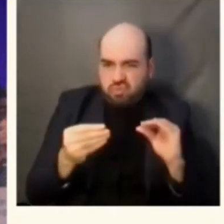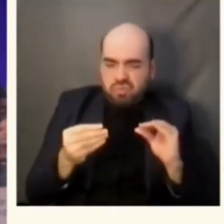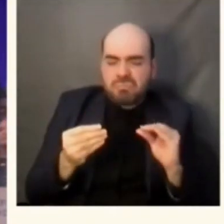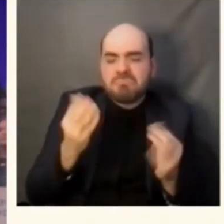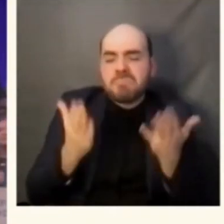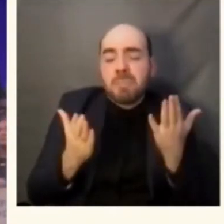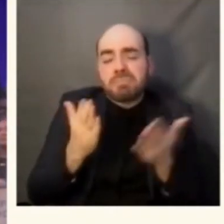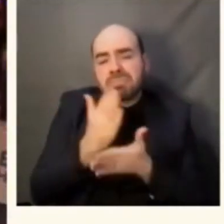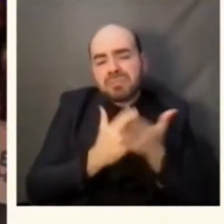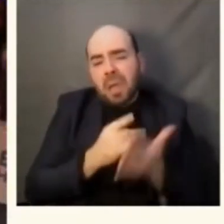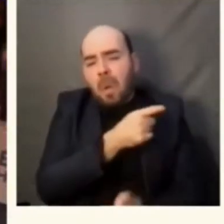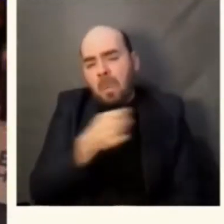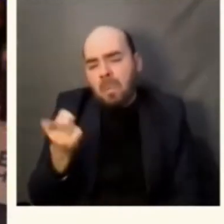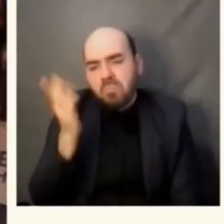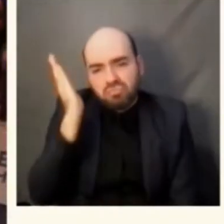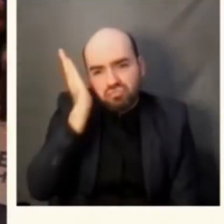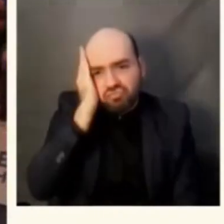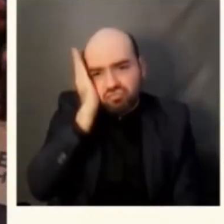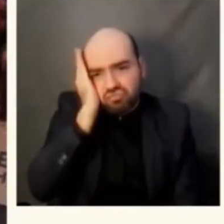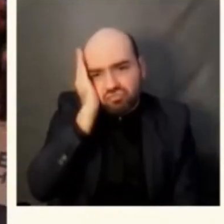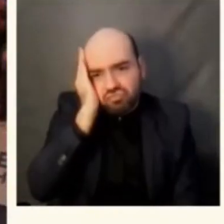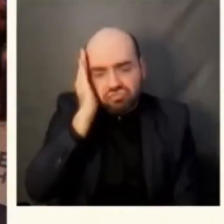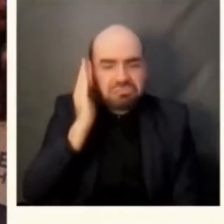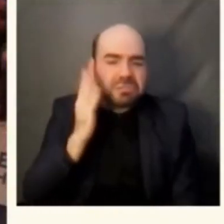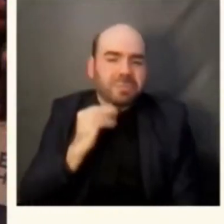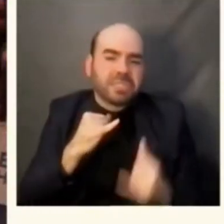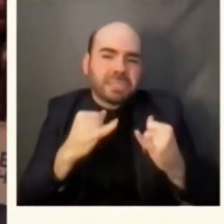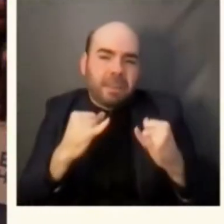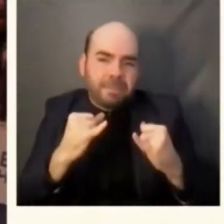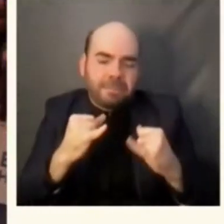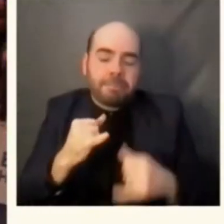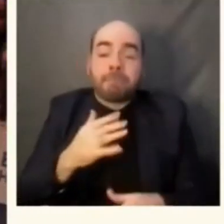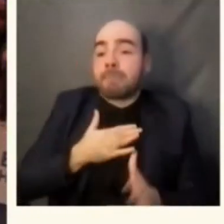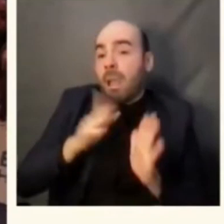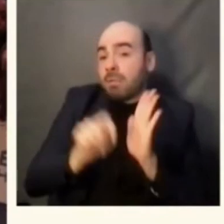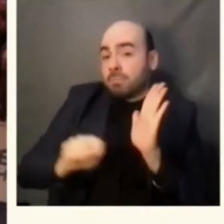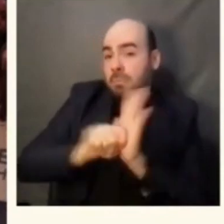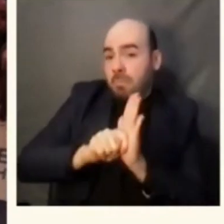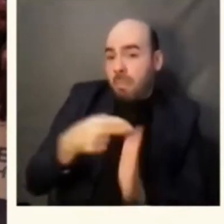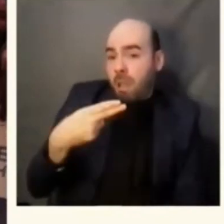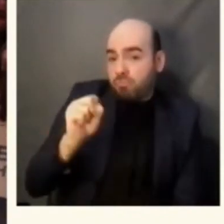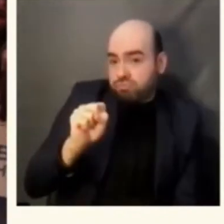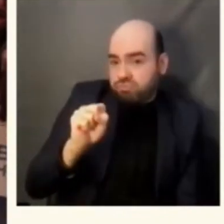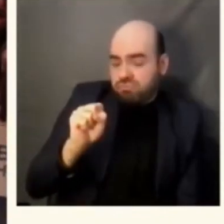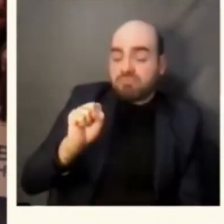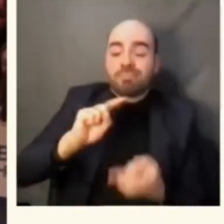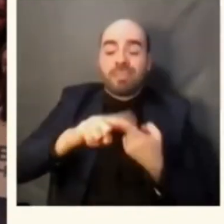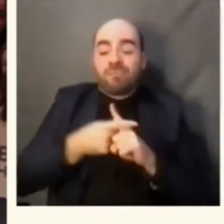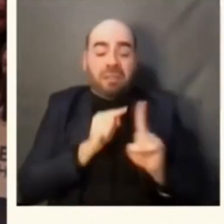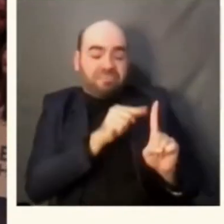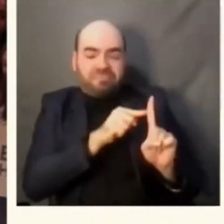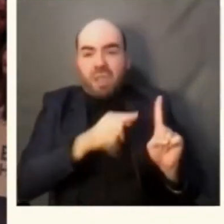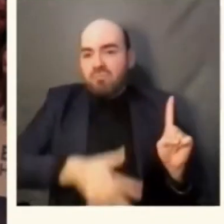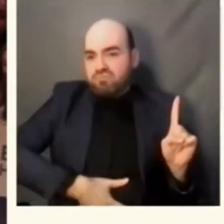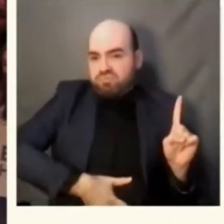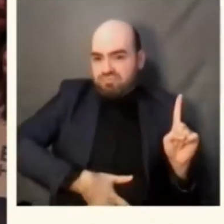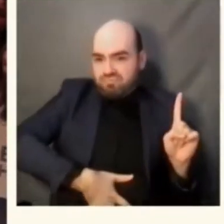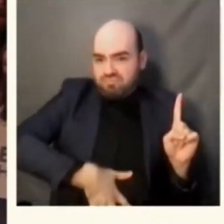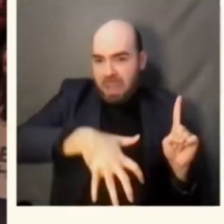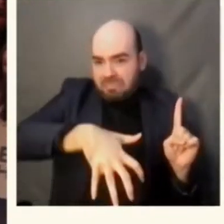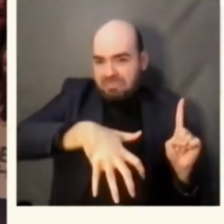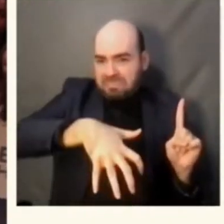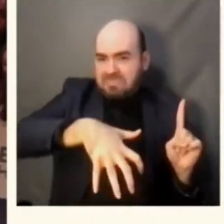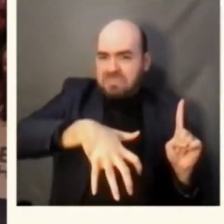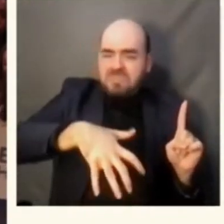unfamiliar to you. When I was in high school, one of my friends got pregnant. It was the late